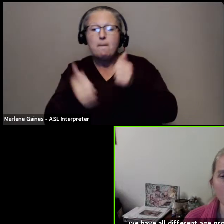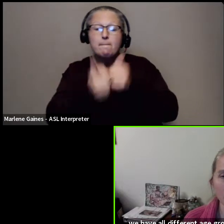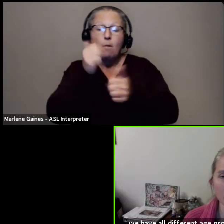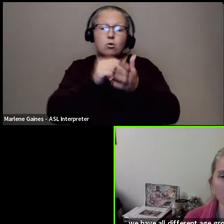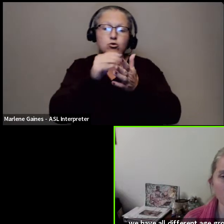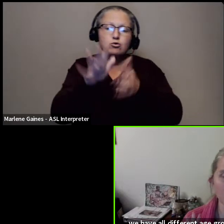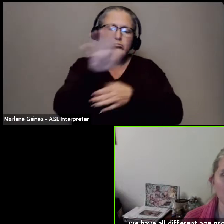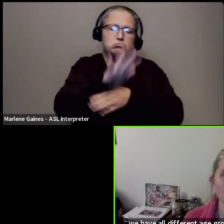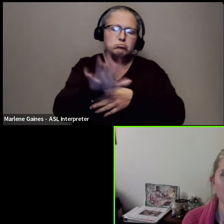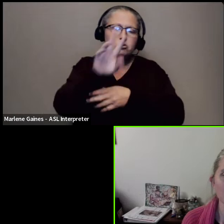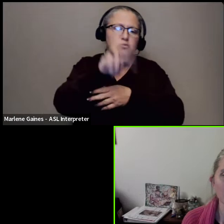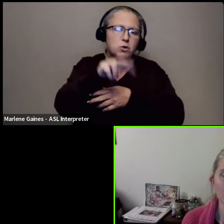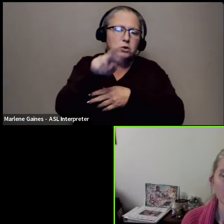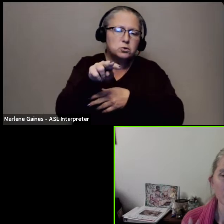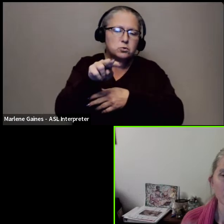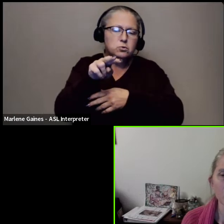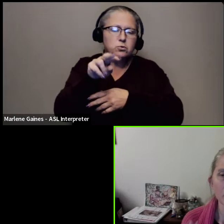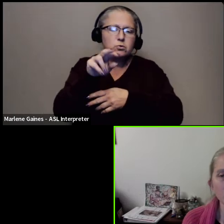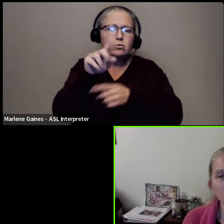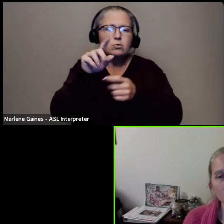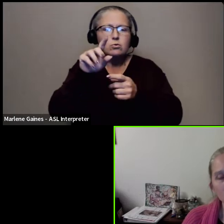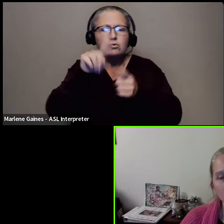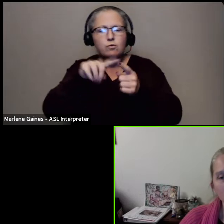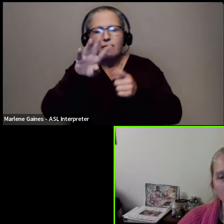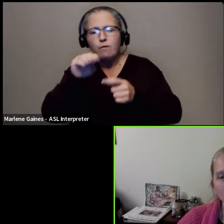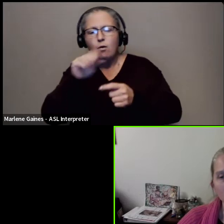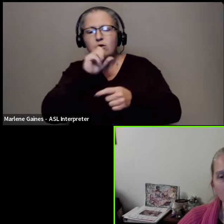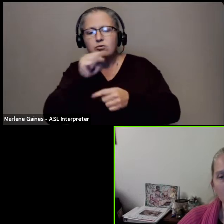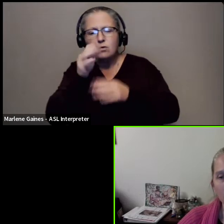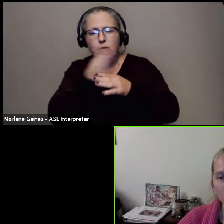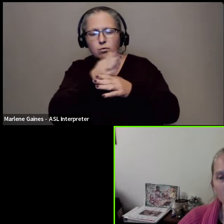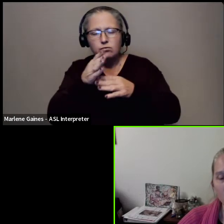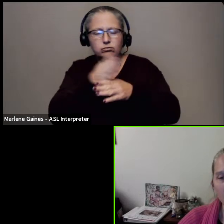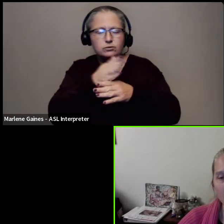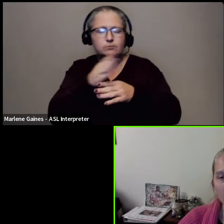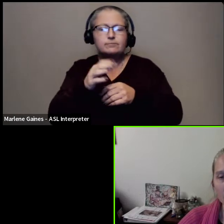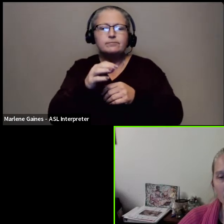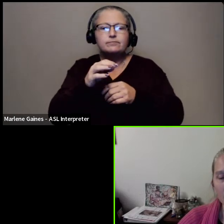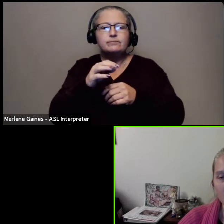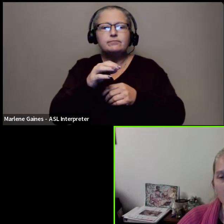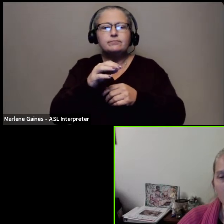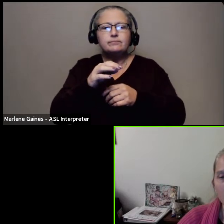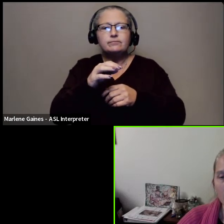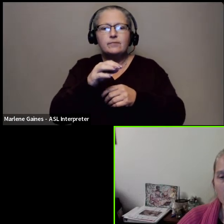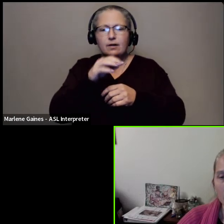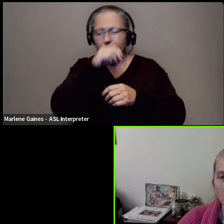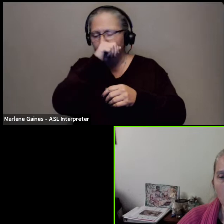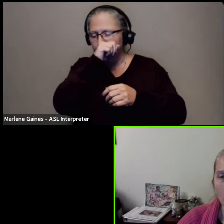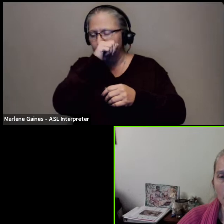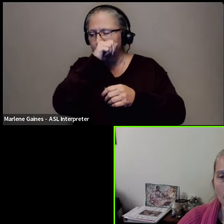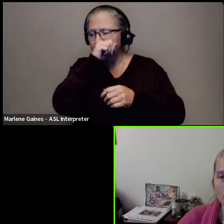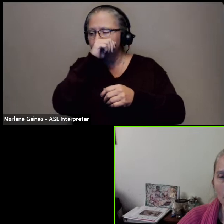the 22 to 40-year-old range. And